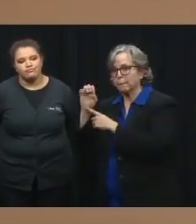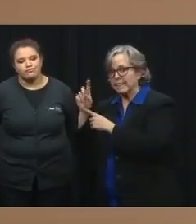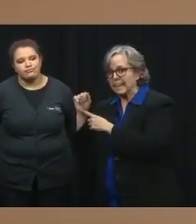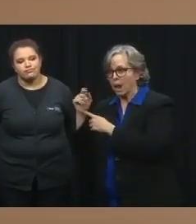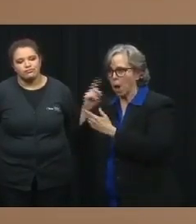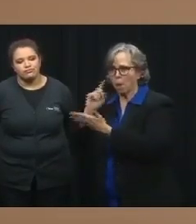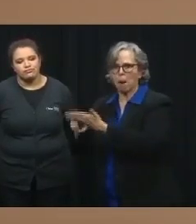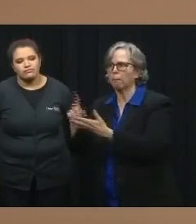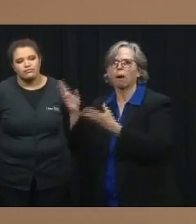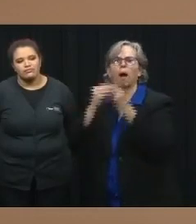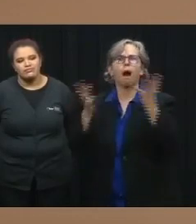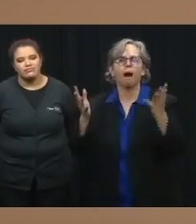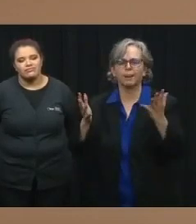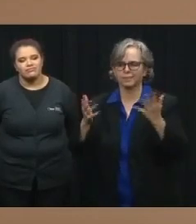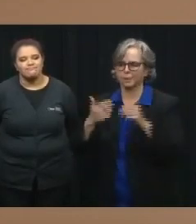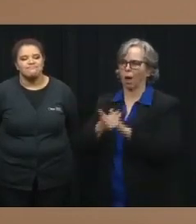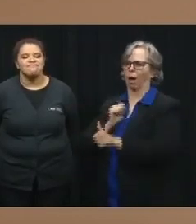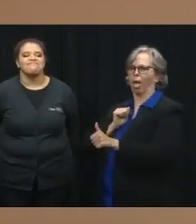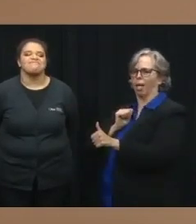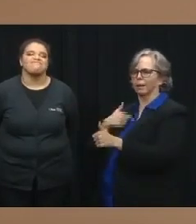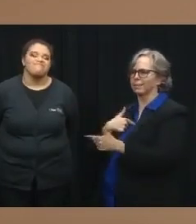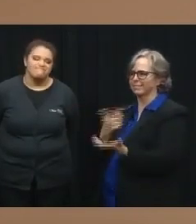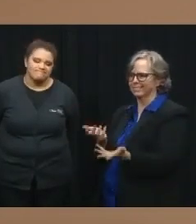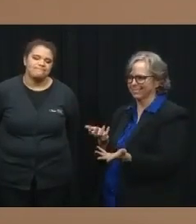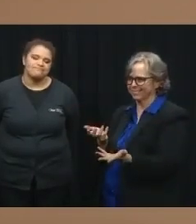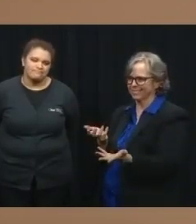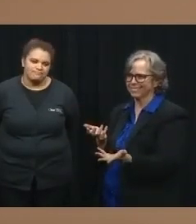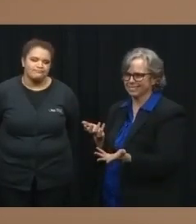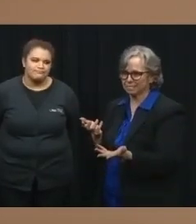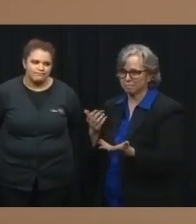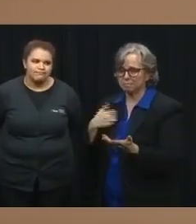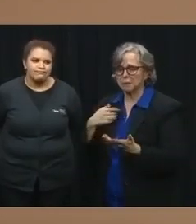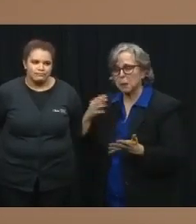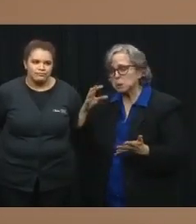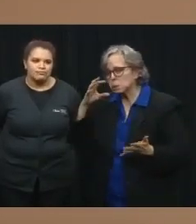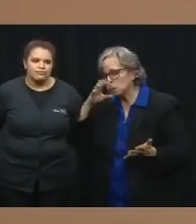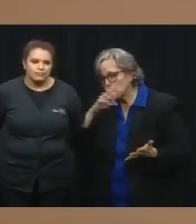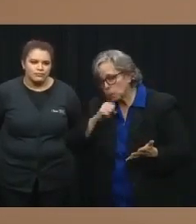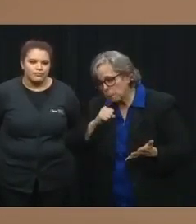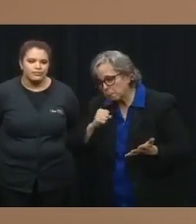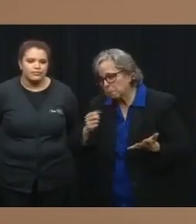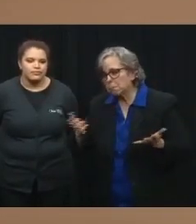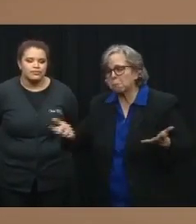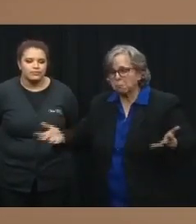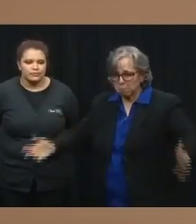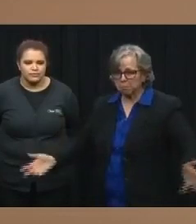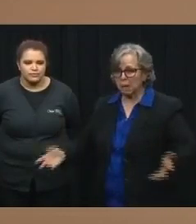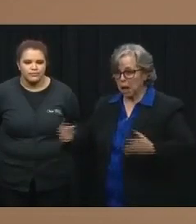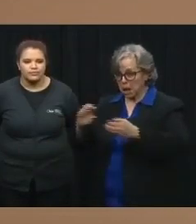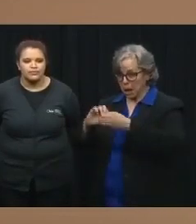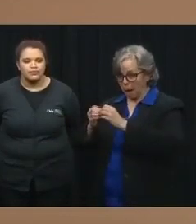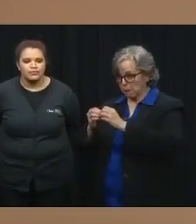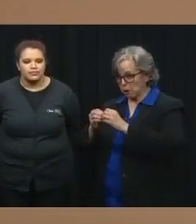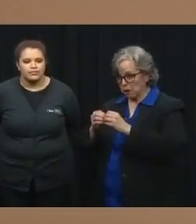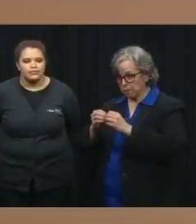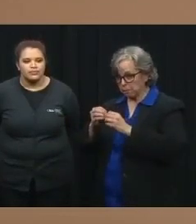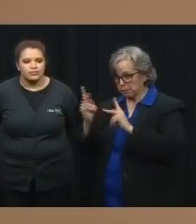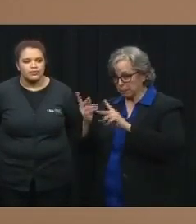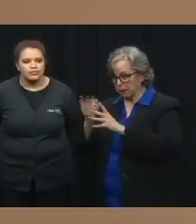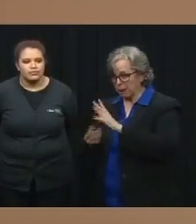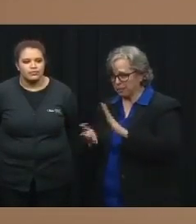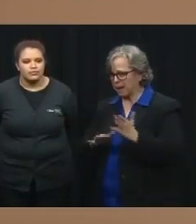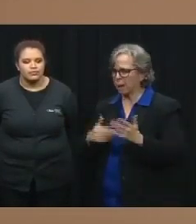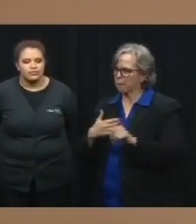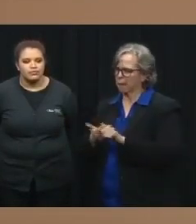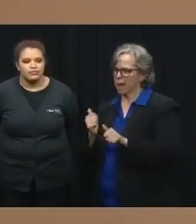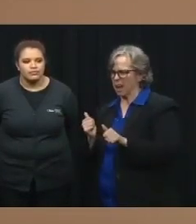So I would assume that the deaths are going to slightly lag what you might hear at the local level.